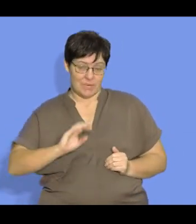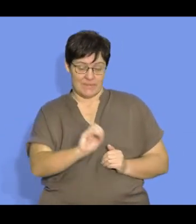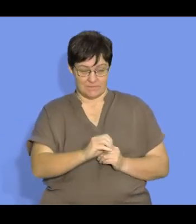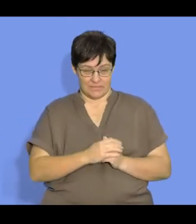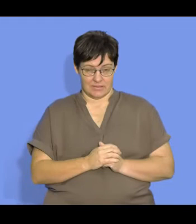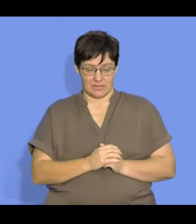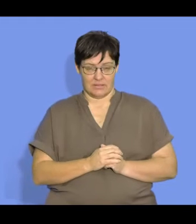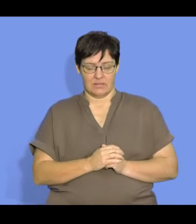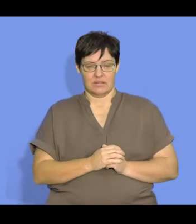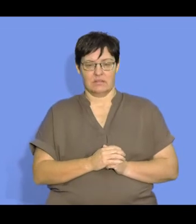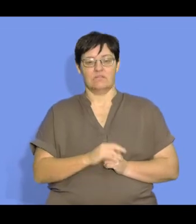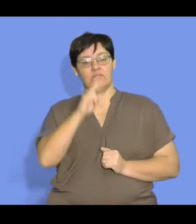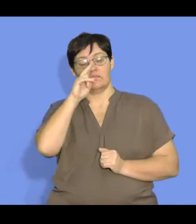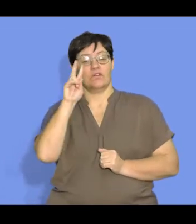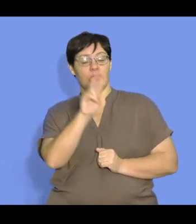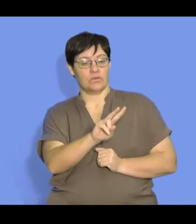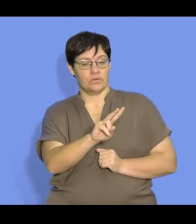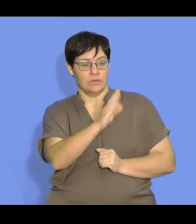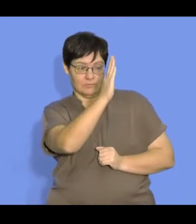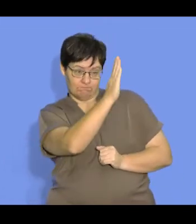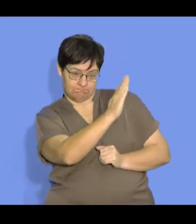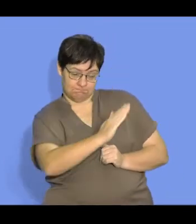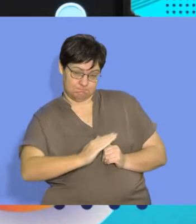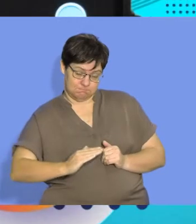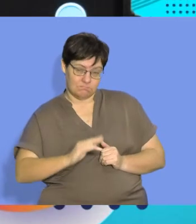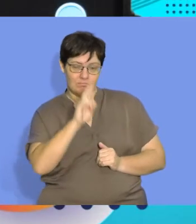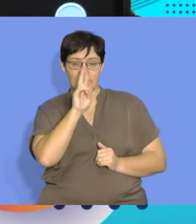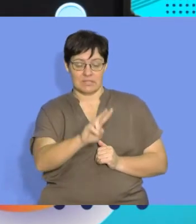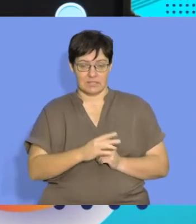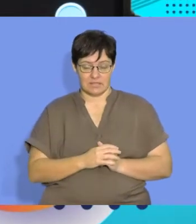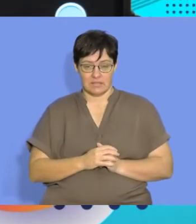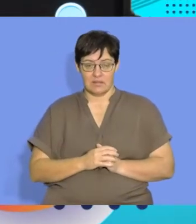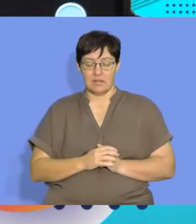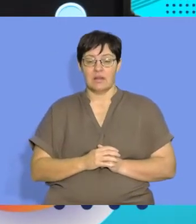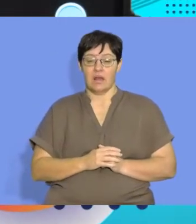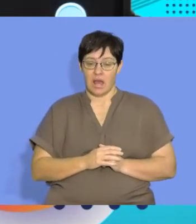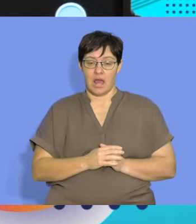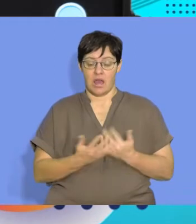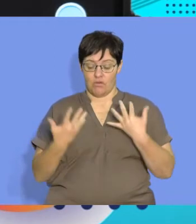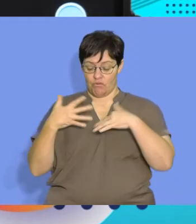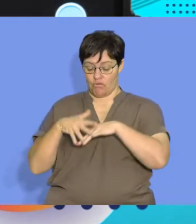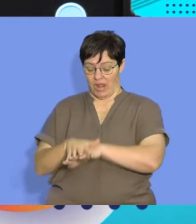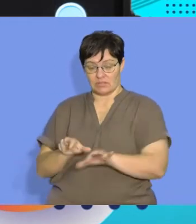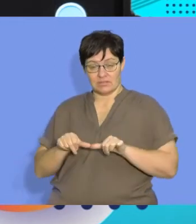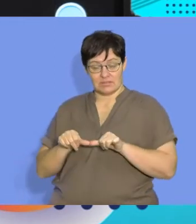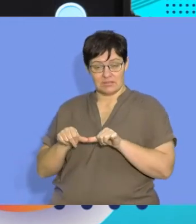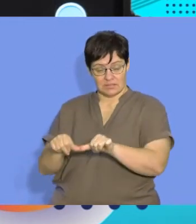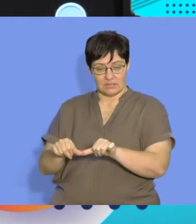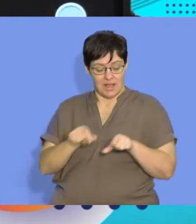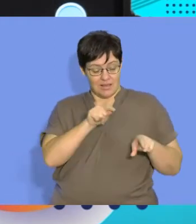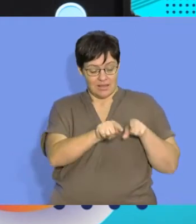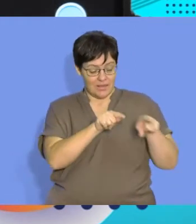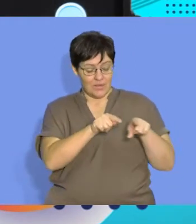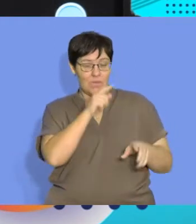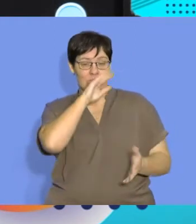gradient. So when you look at it, you see the steep gradient, and then as the reaction goes on and the reactants are